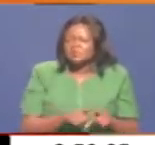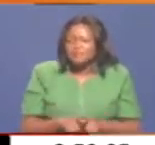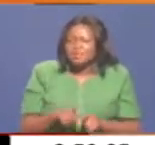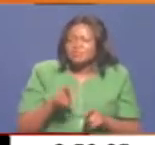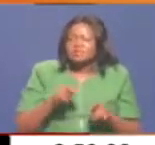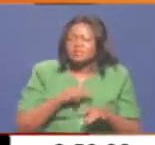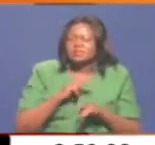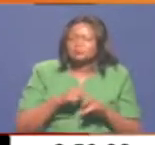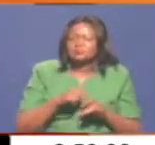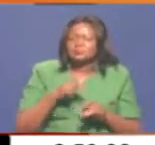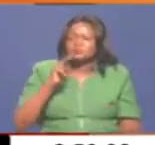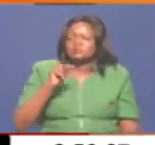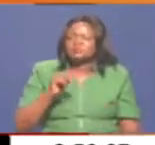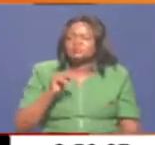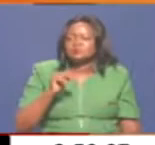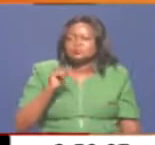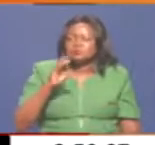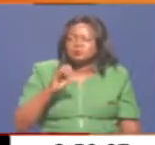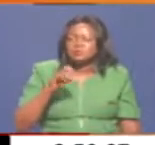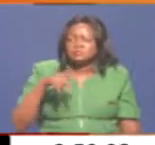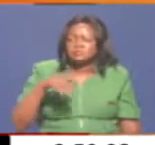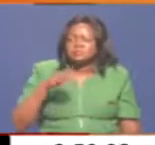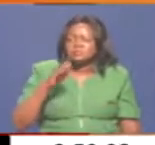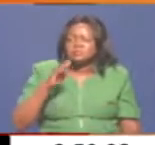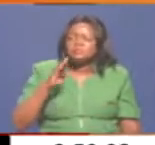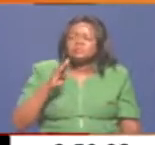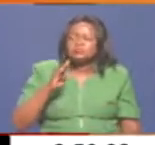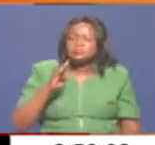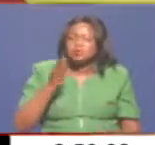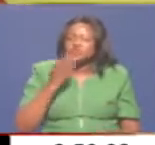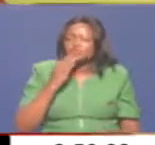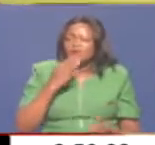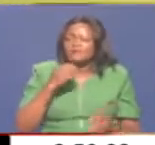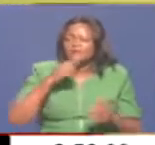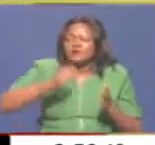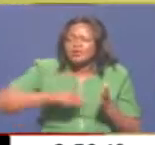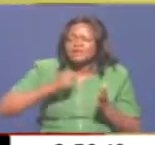Cereals and Produce Board stores and sugar factories.